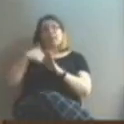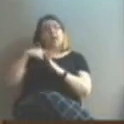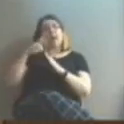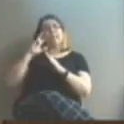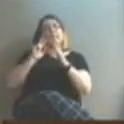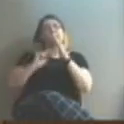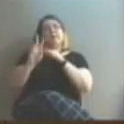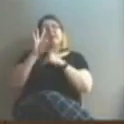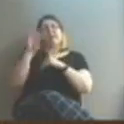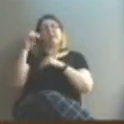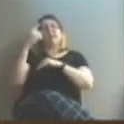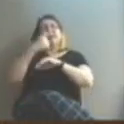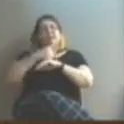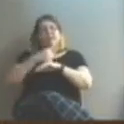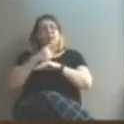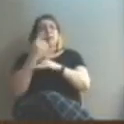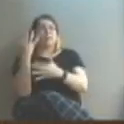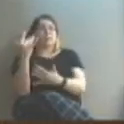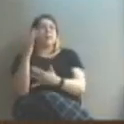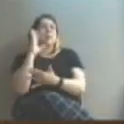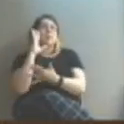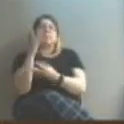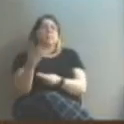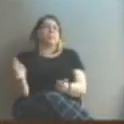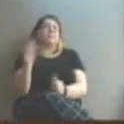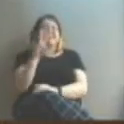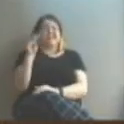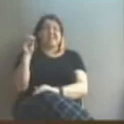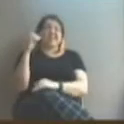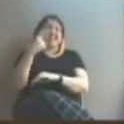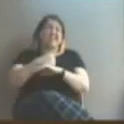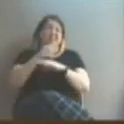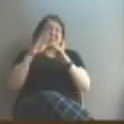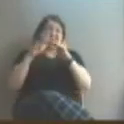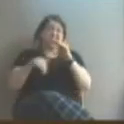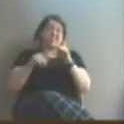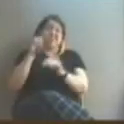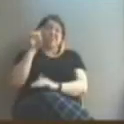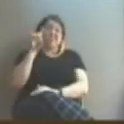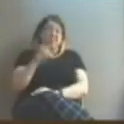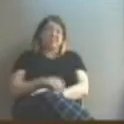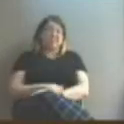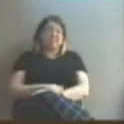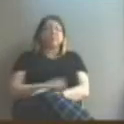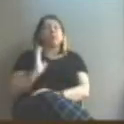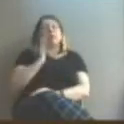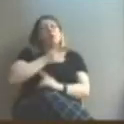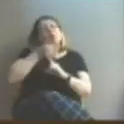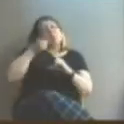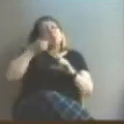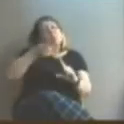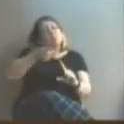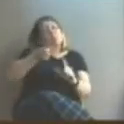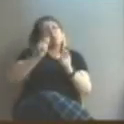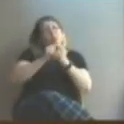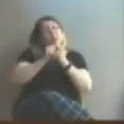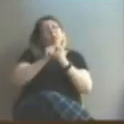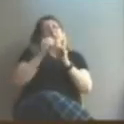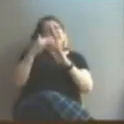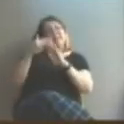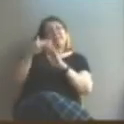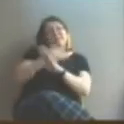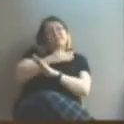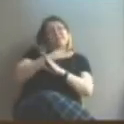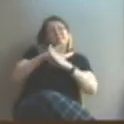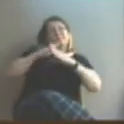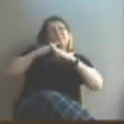will go away. And 60-day work orders are down under 100 now. So our goal will be, with the preventative maintenance